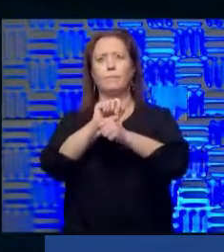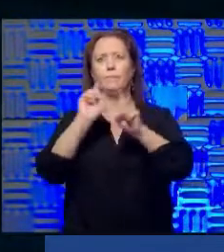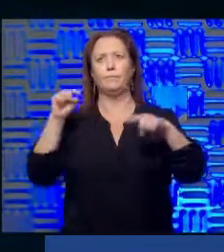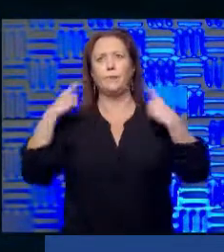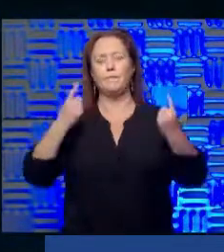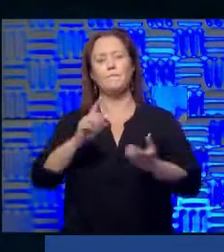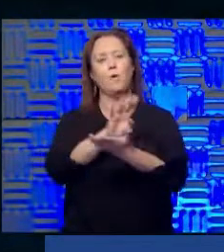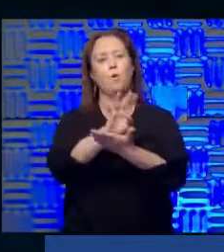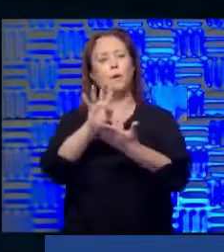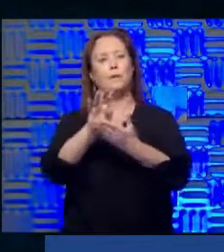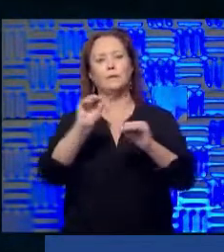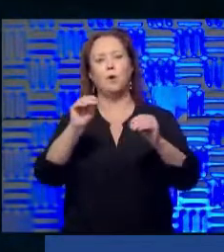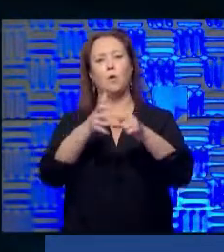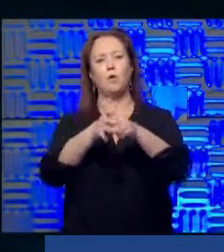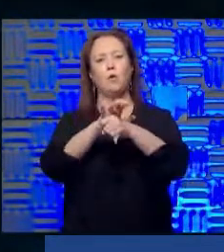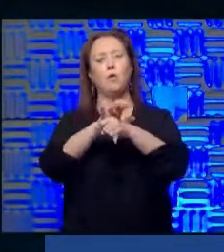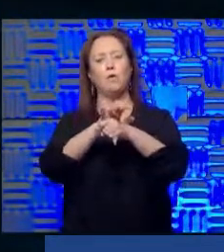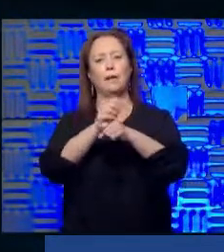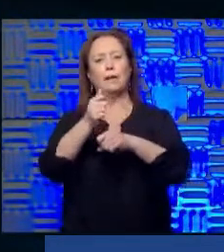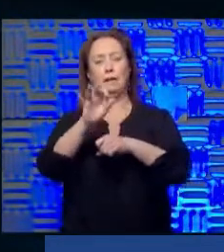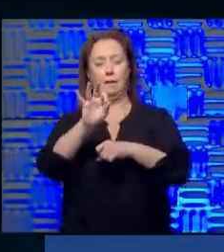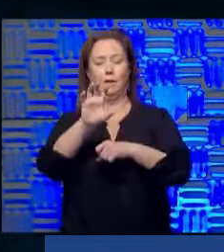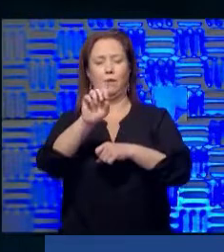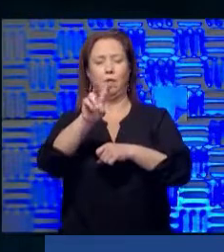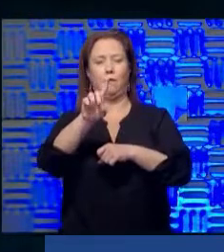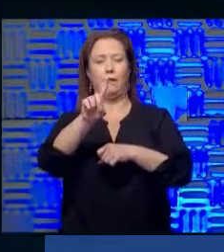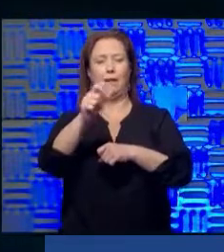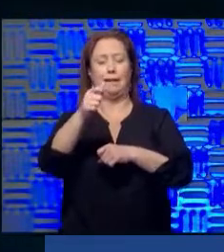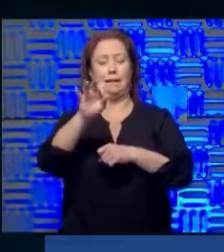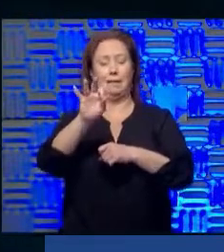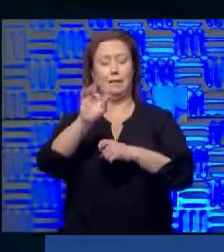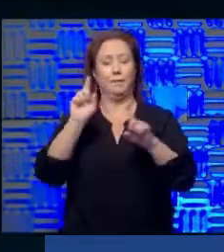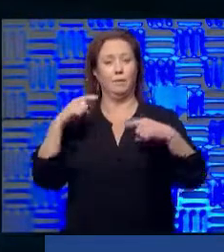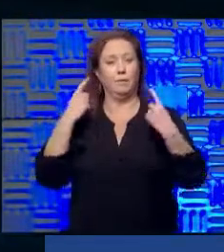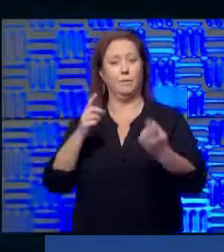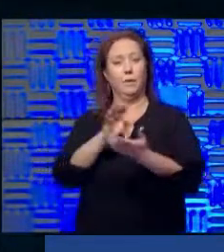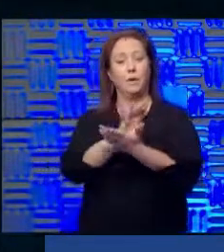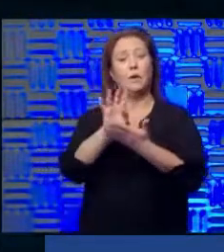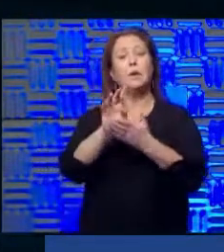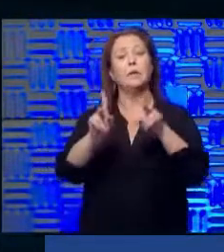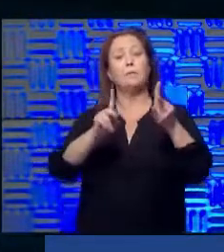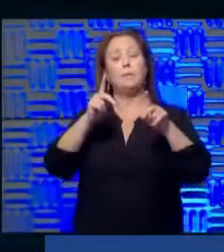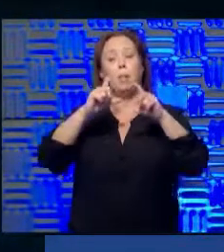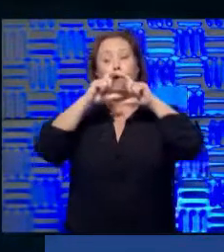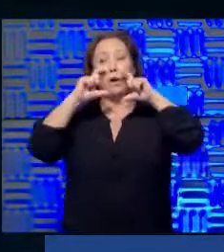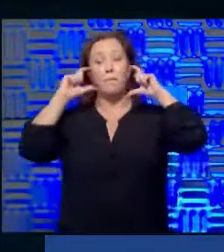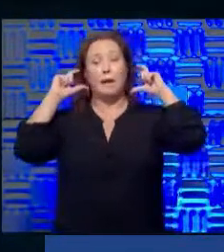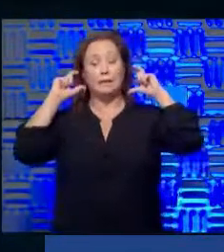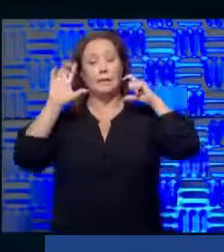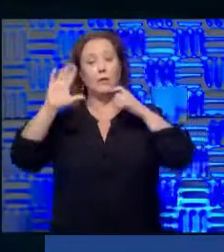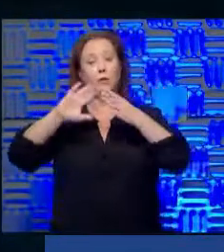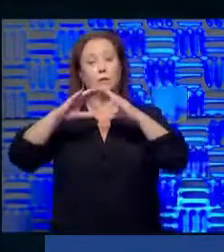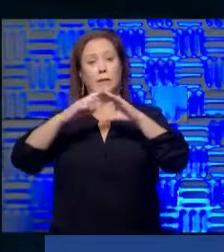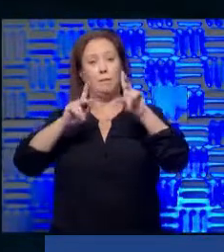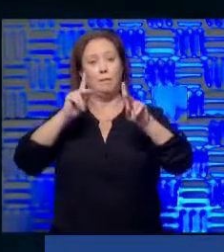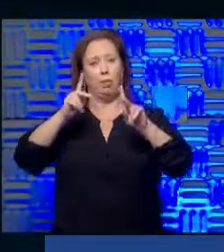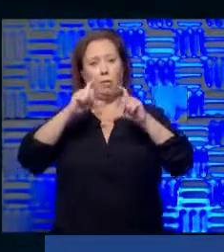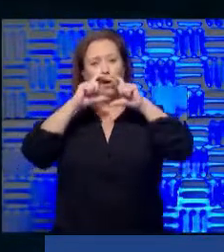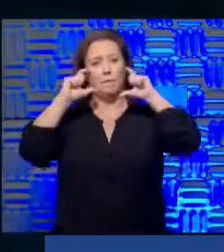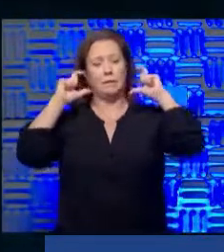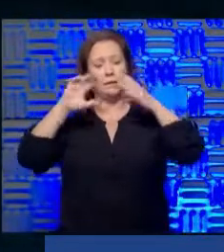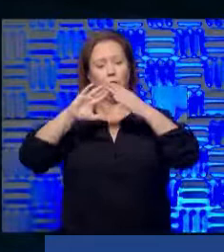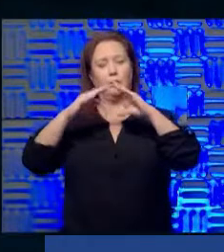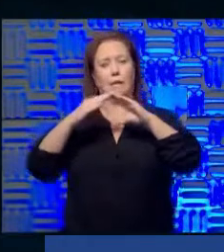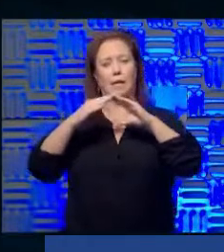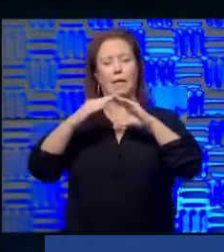4 weeks. But she's also noticed that few people are wearing masks out in public in her city. And so I